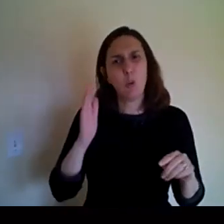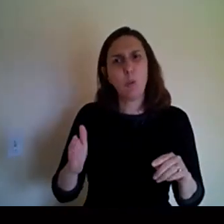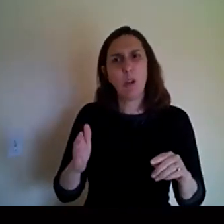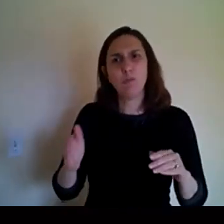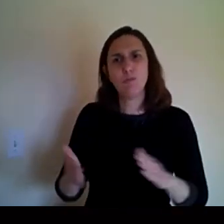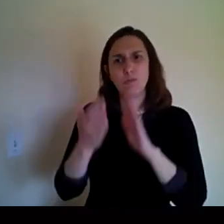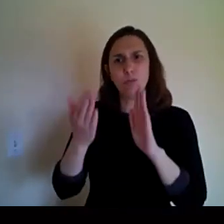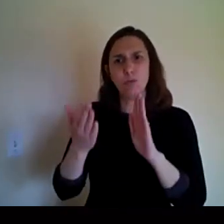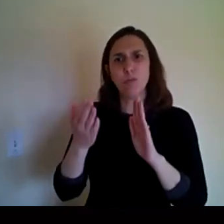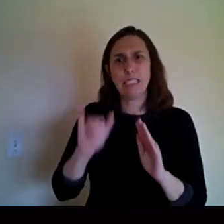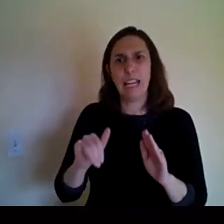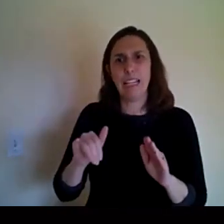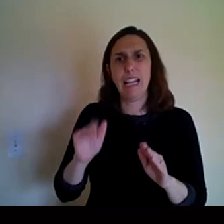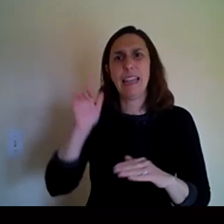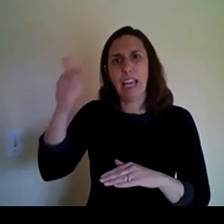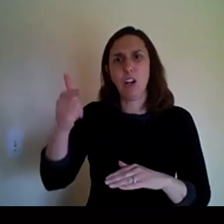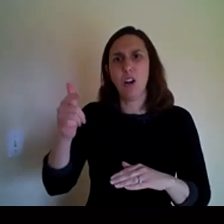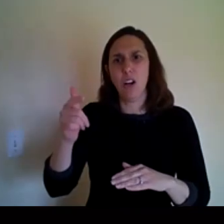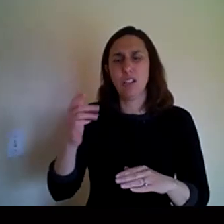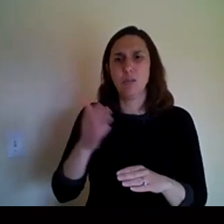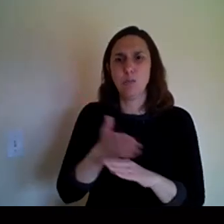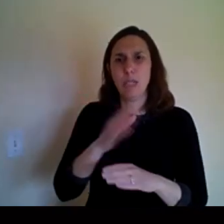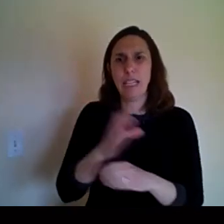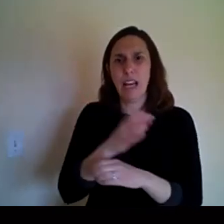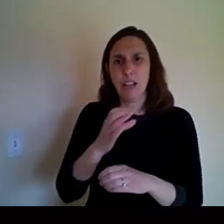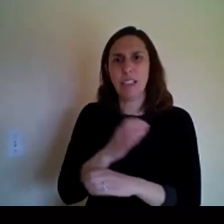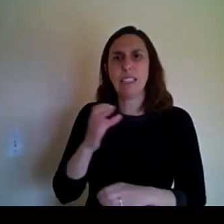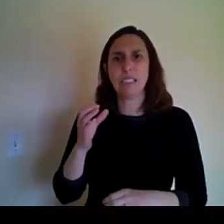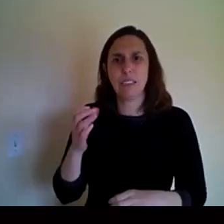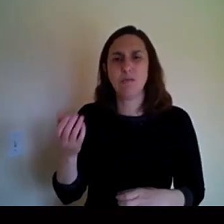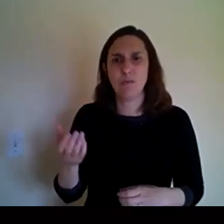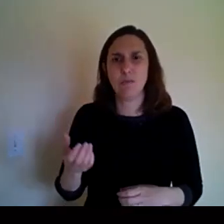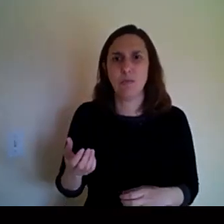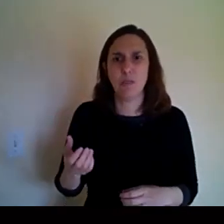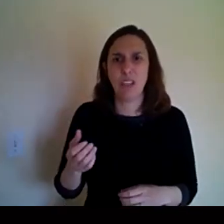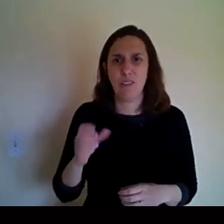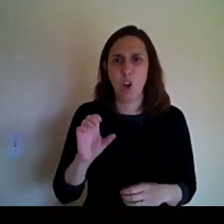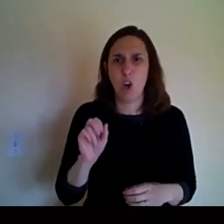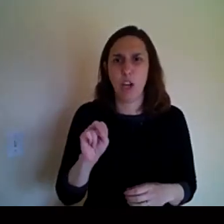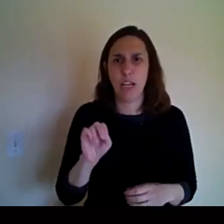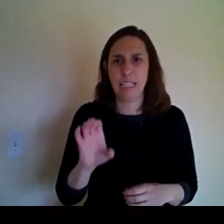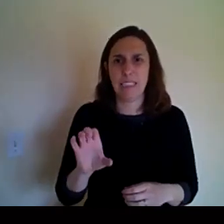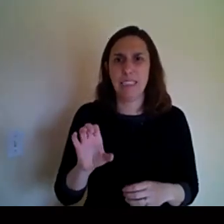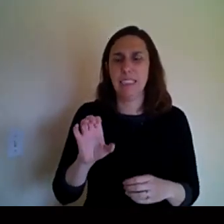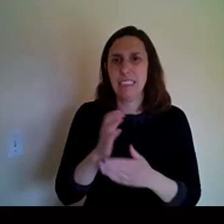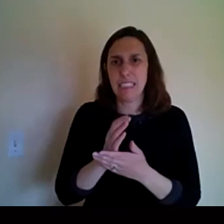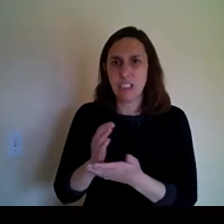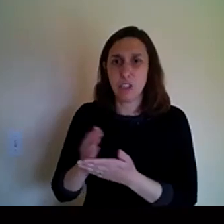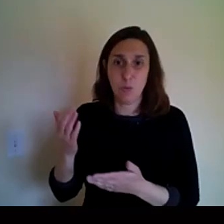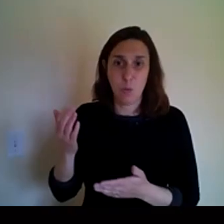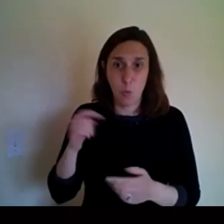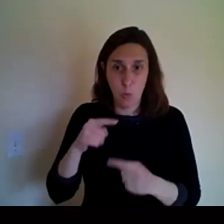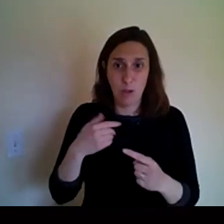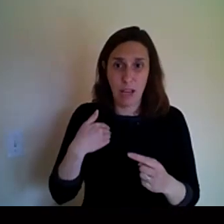you'll learn your conic sections and how to deal with things where you have more than one answer for each value of